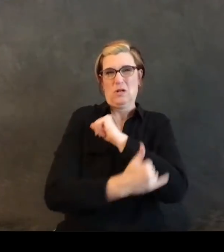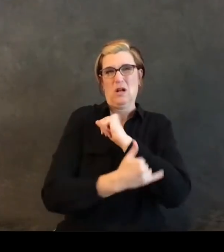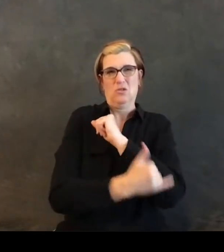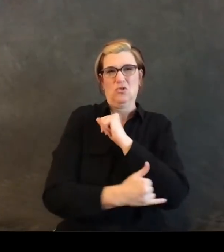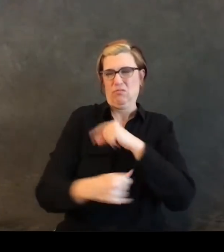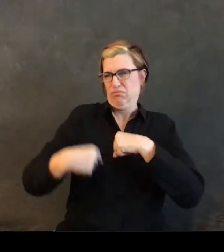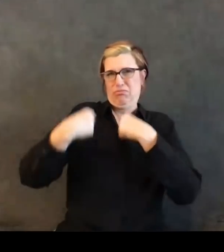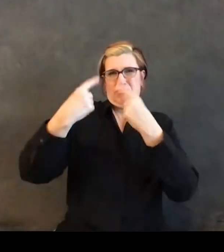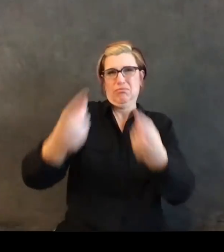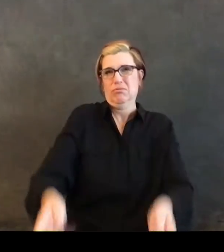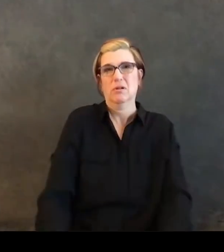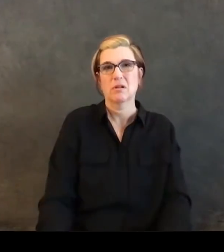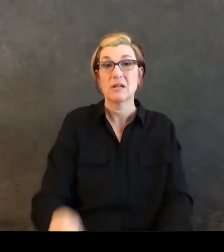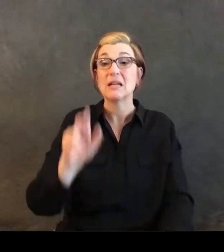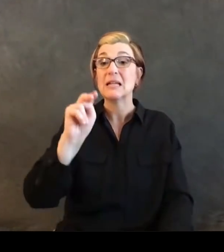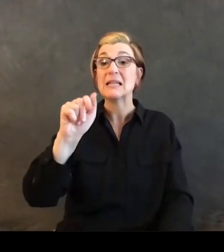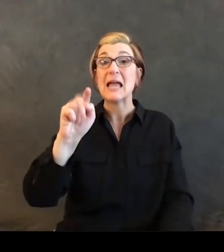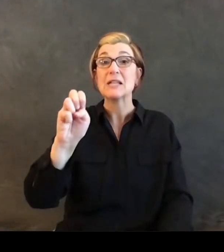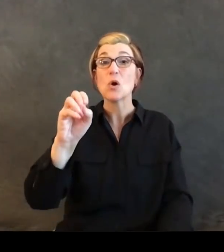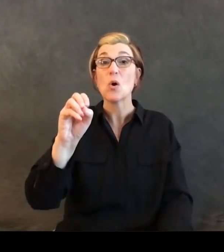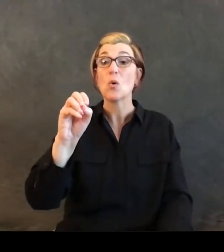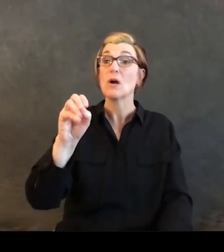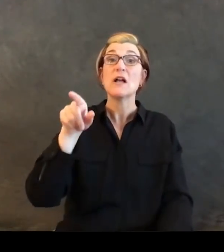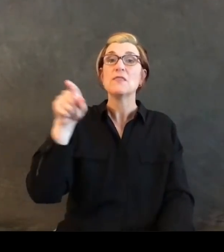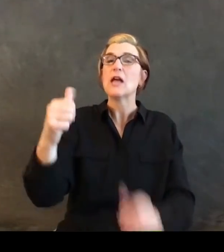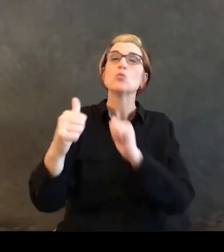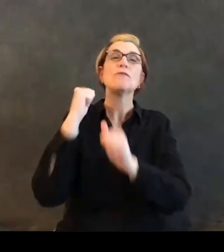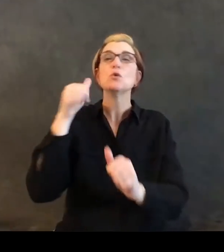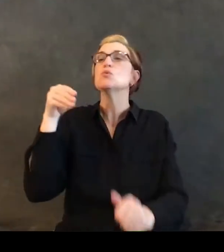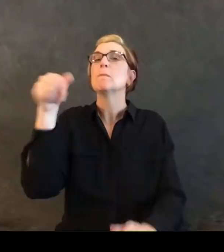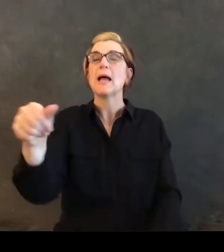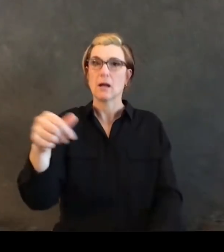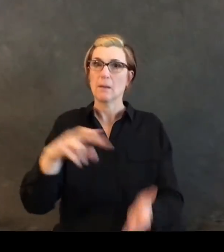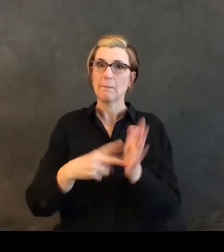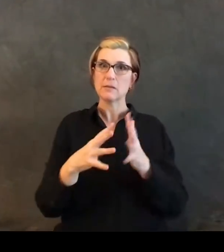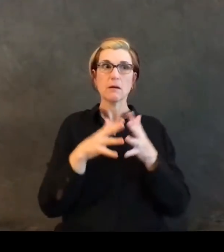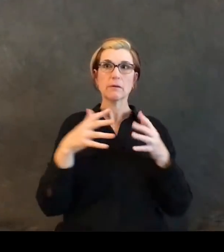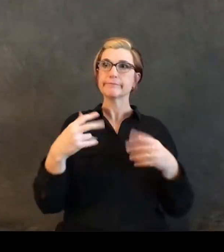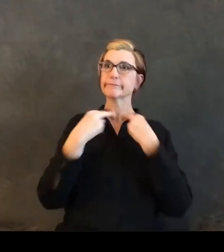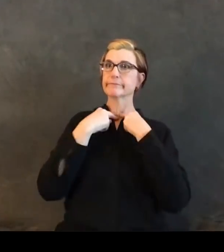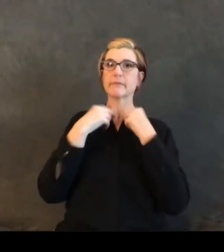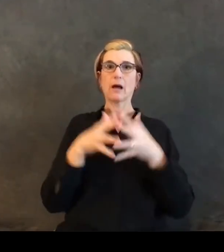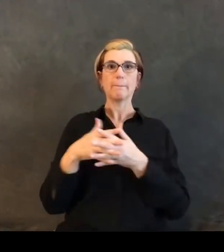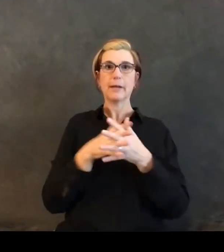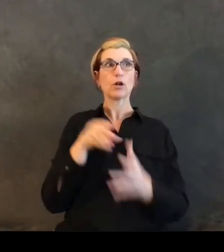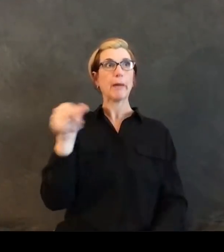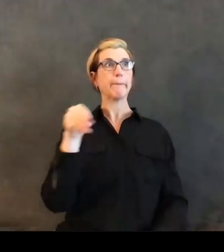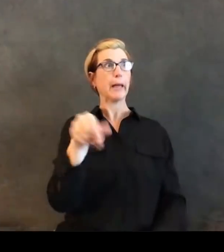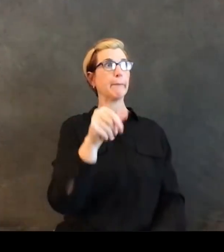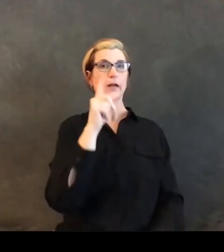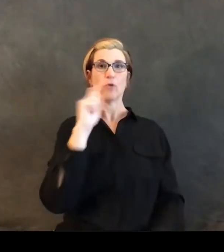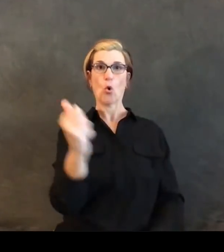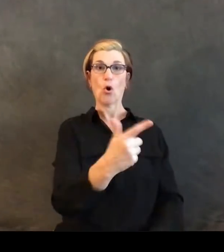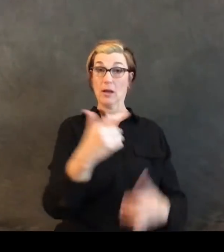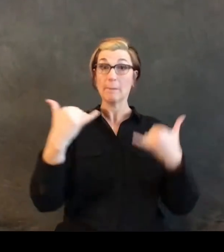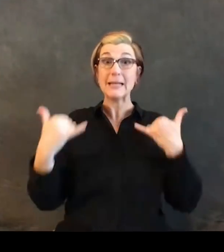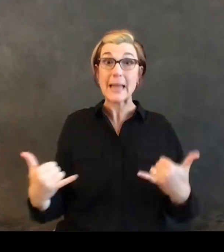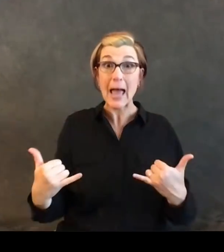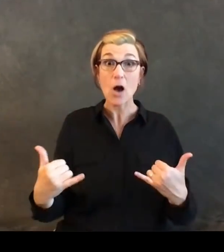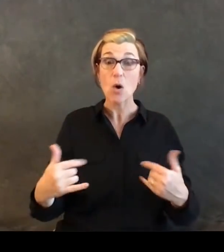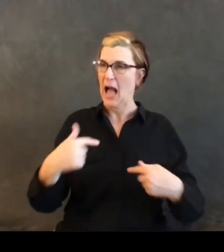wouldn't pay. And we were paying for everybody. We're paying. Now, because of me, they're paying a lot. Now they've